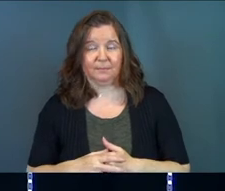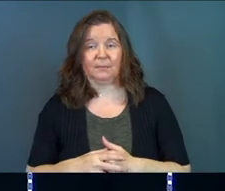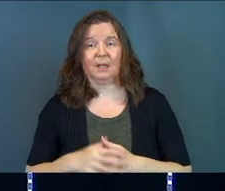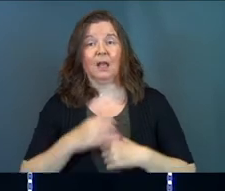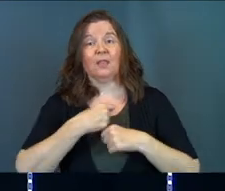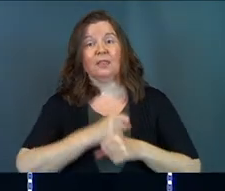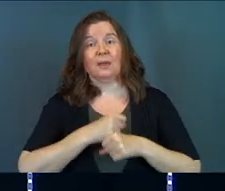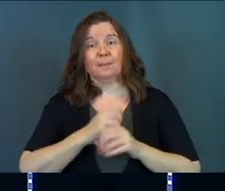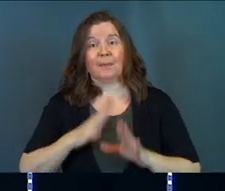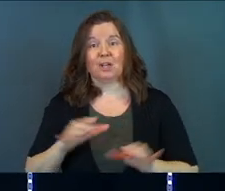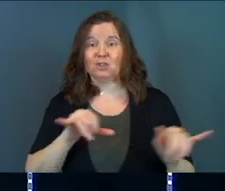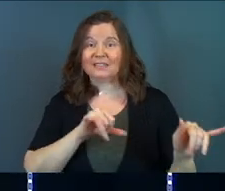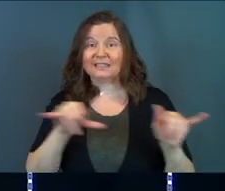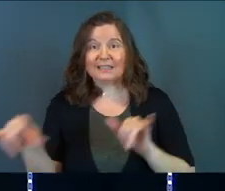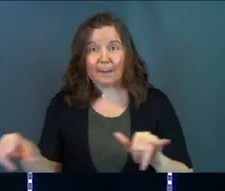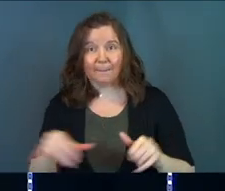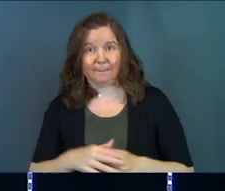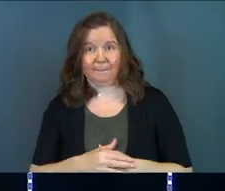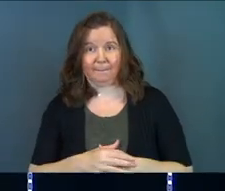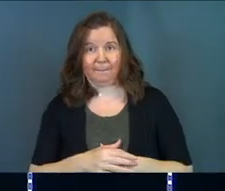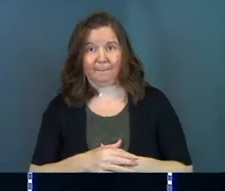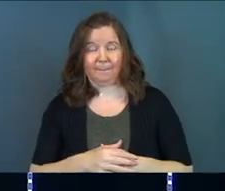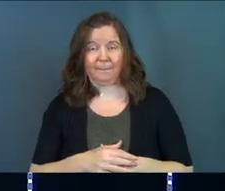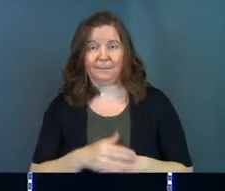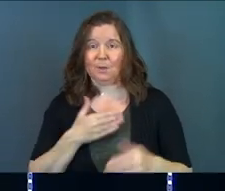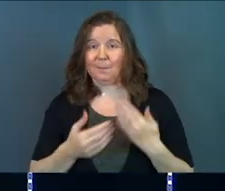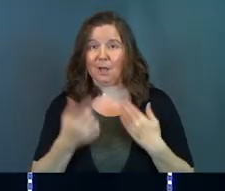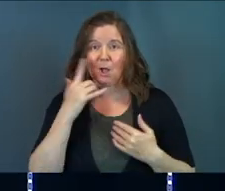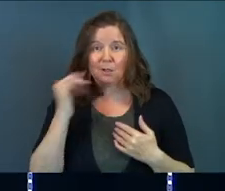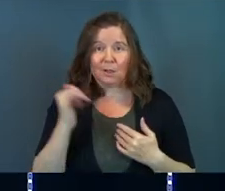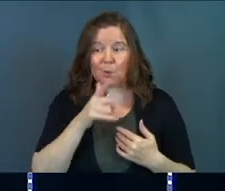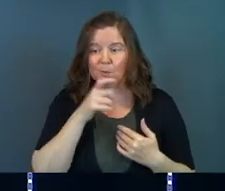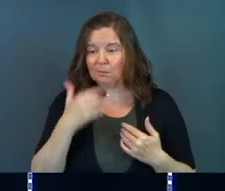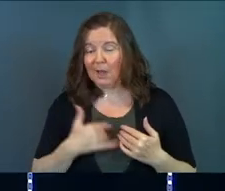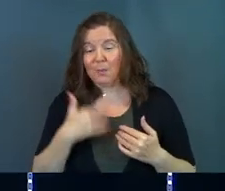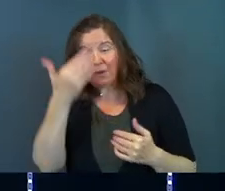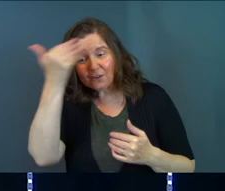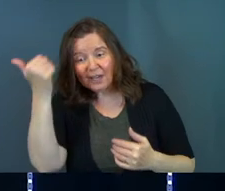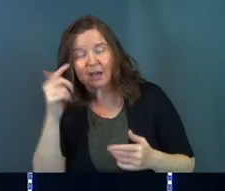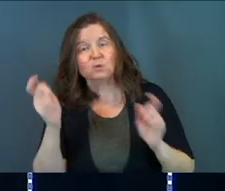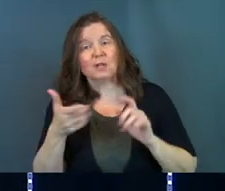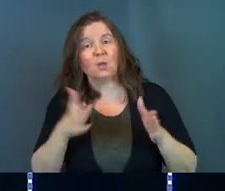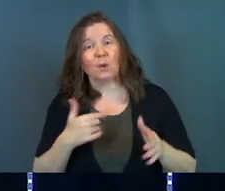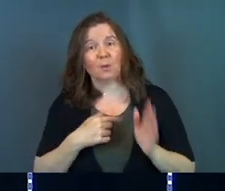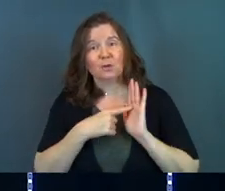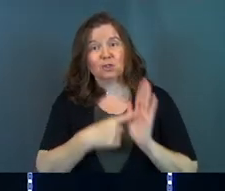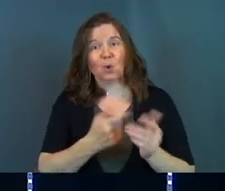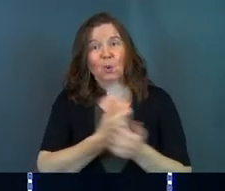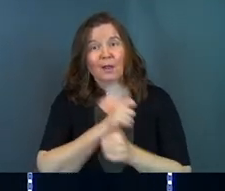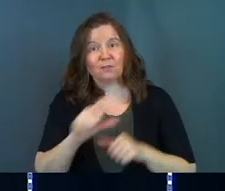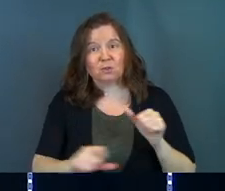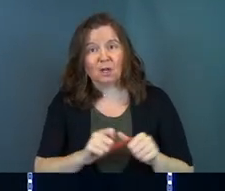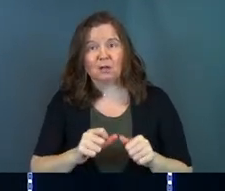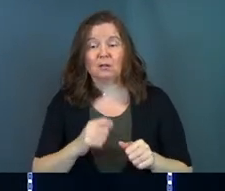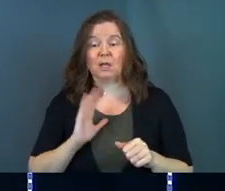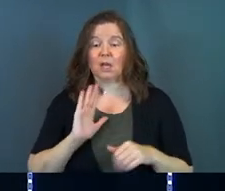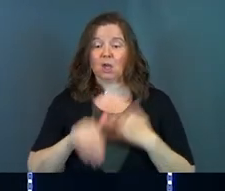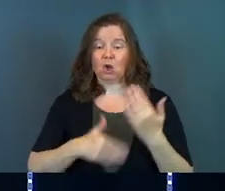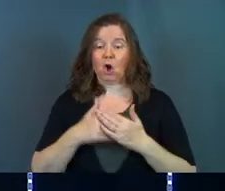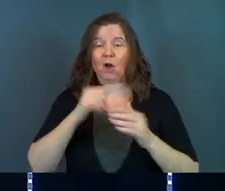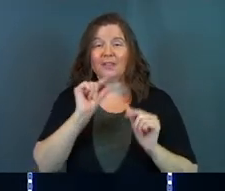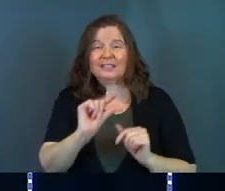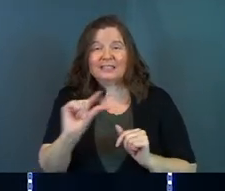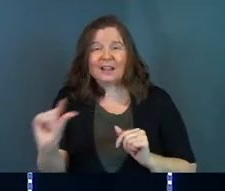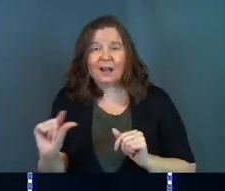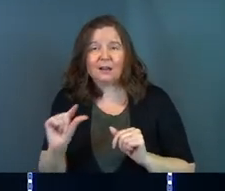The manufacturer is the same. And we forget, and it changes the way we show love to each other. In all the